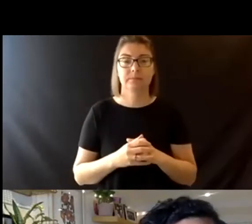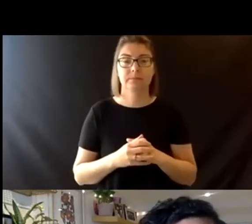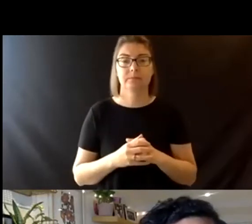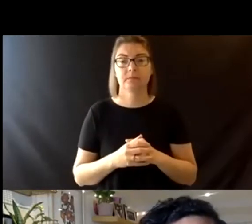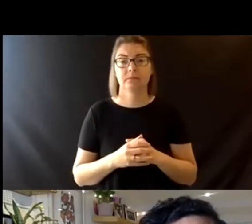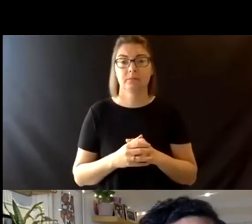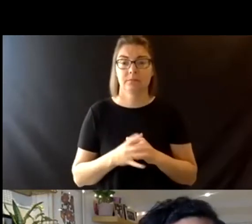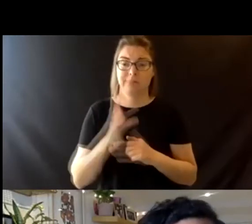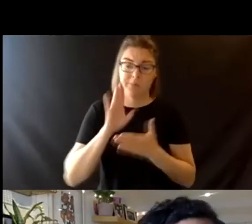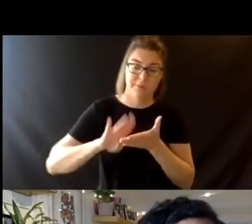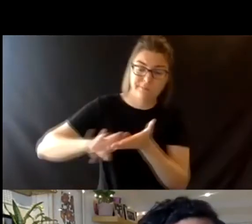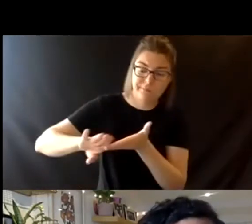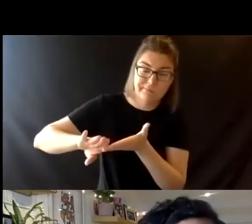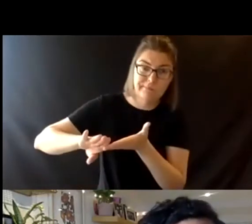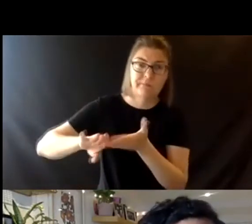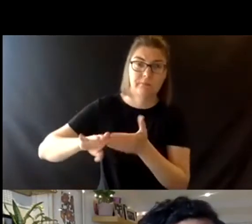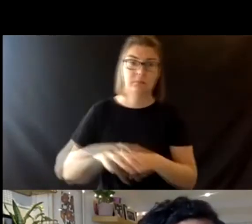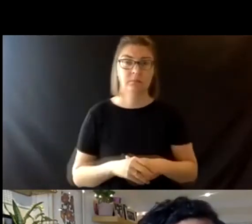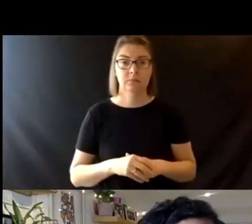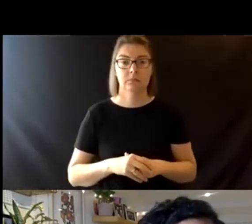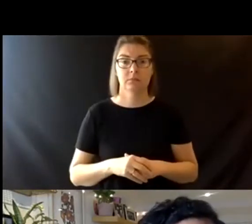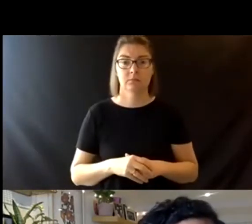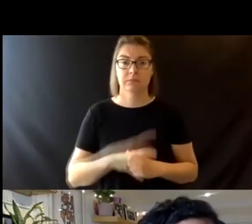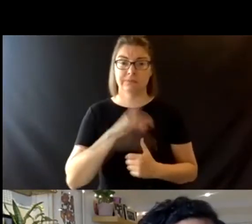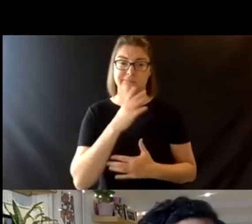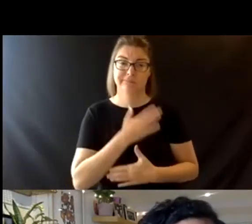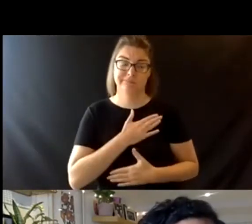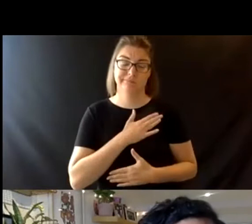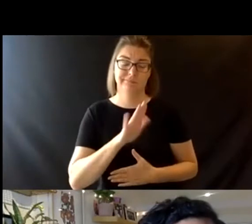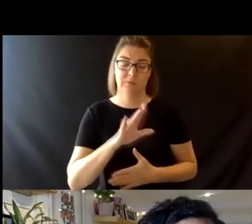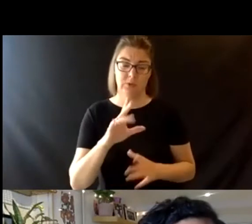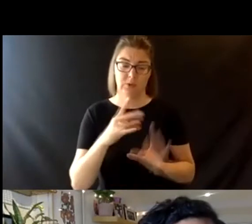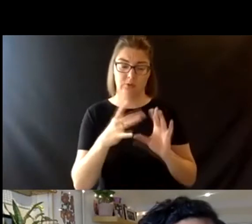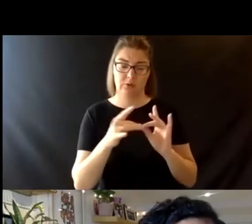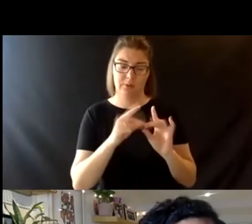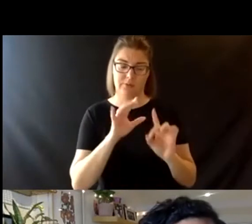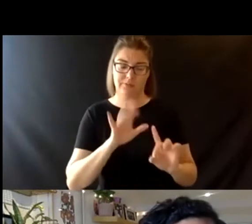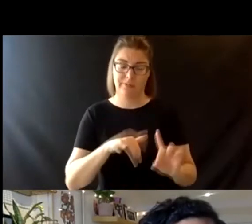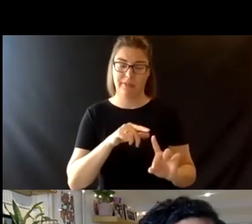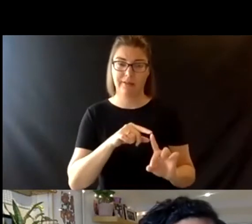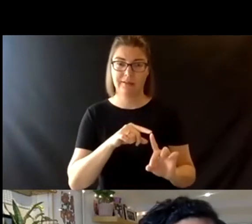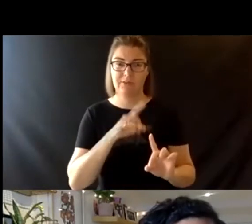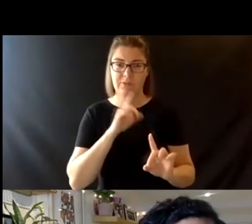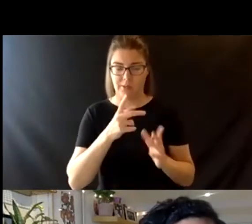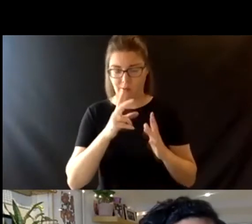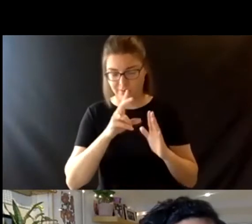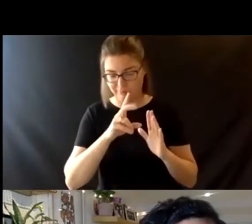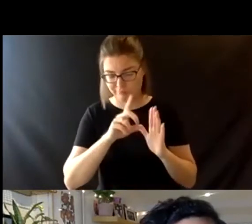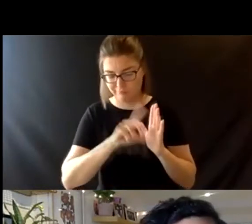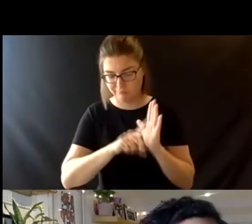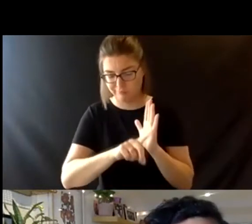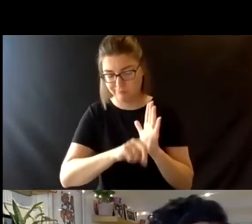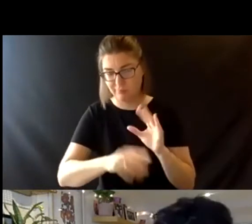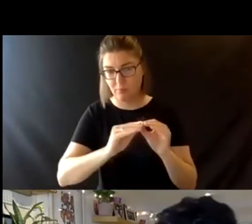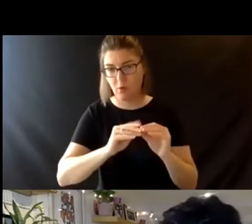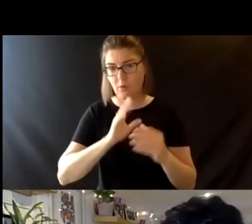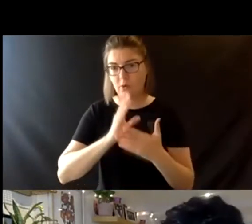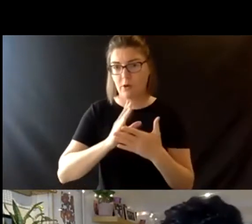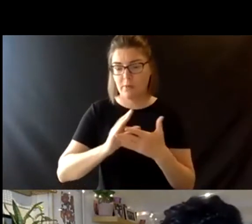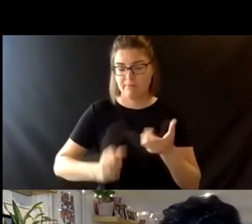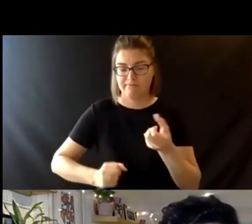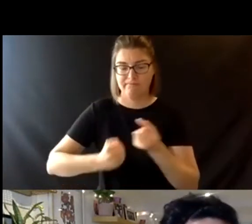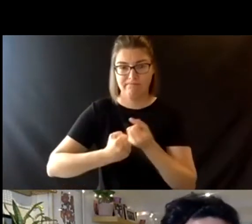exclusionary in their practices. And I just really appreciate you pointing that out. And I look forward to diving more into that when we talk about things like